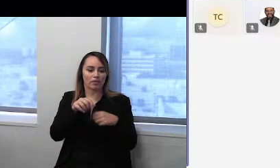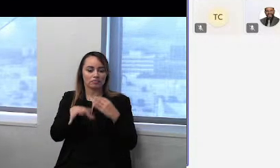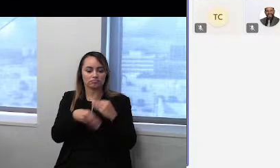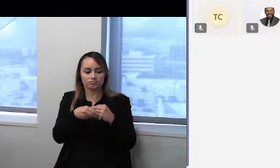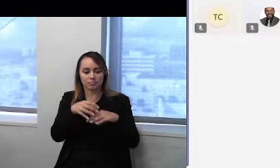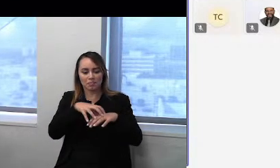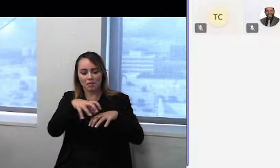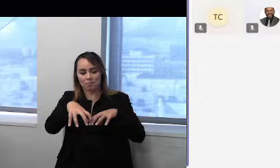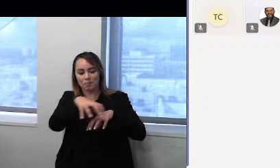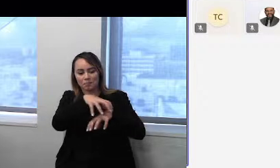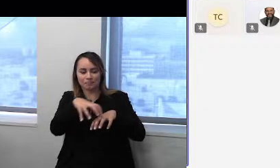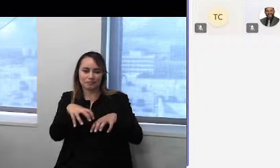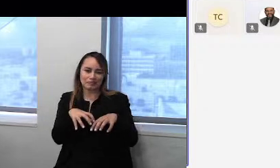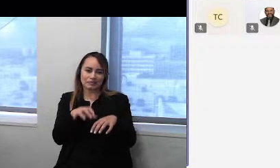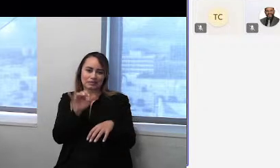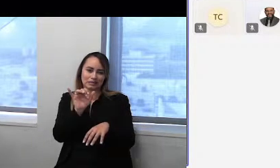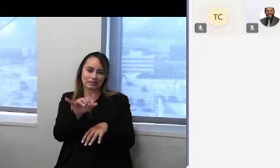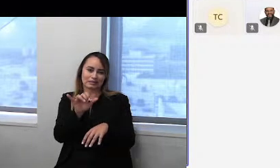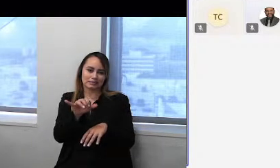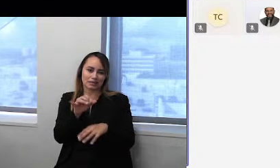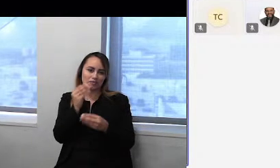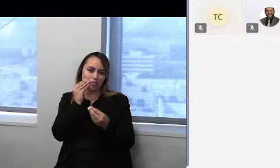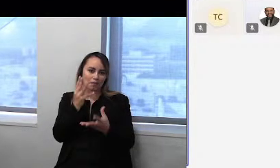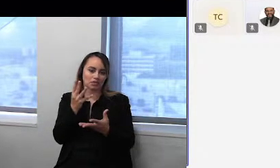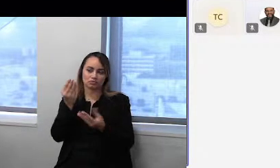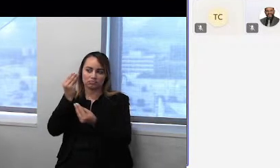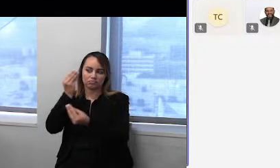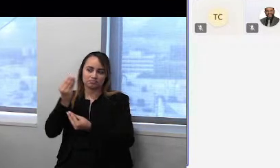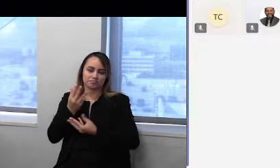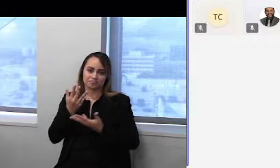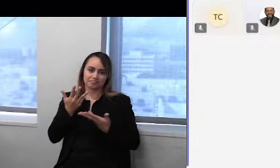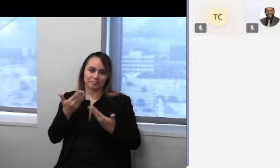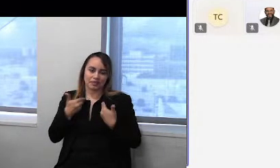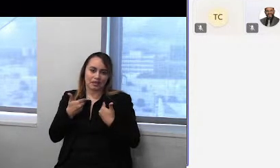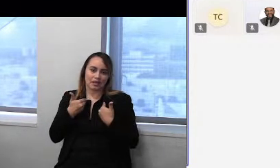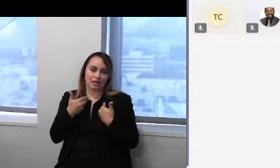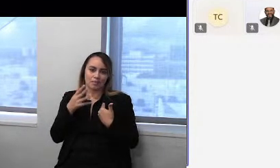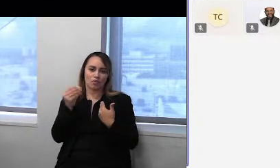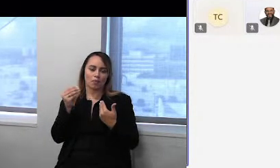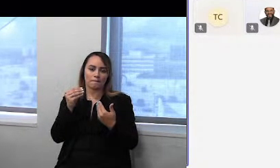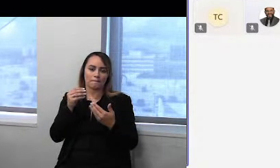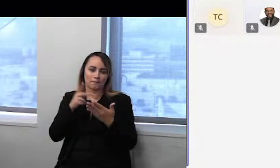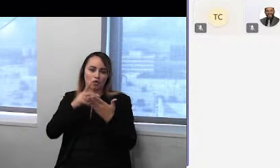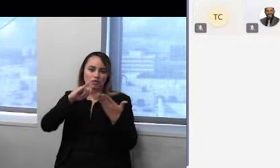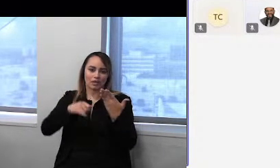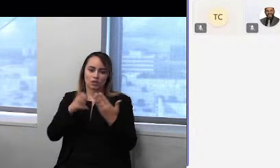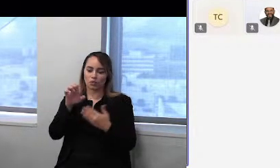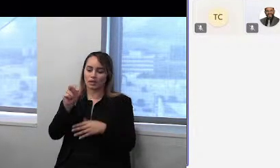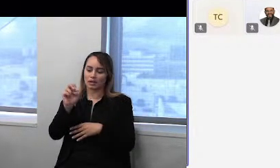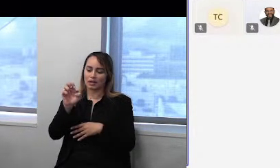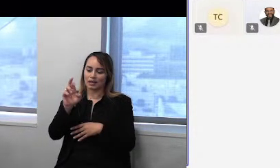That is where we are with that particular Energisa project. But